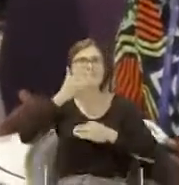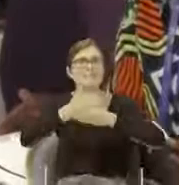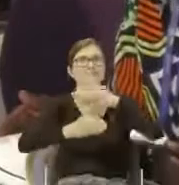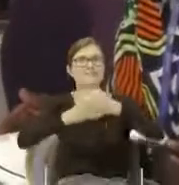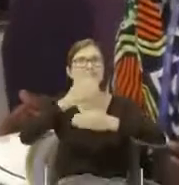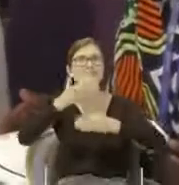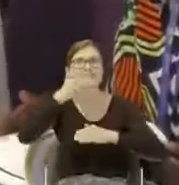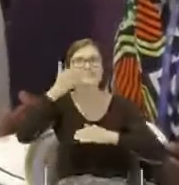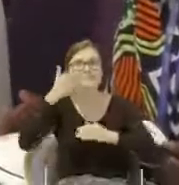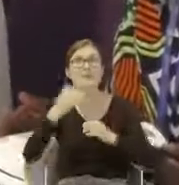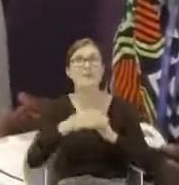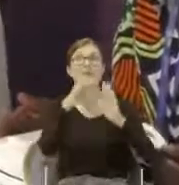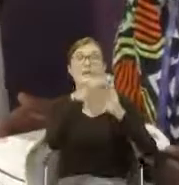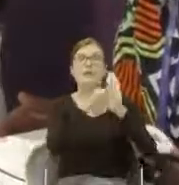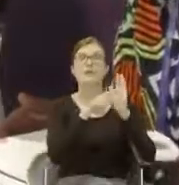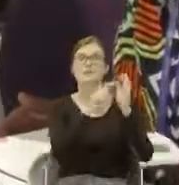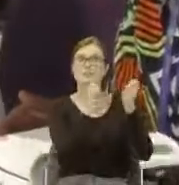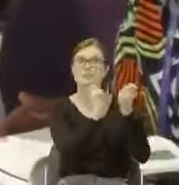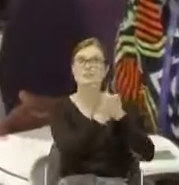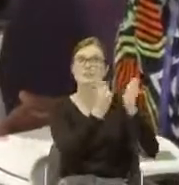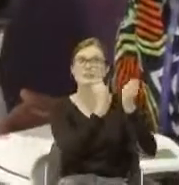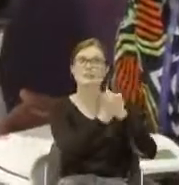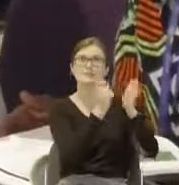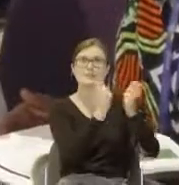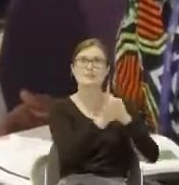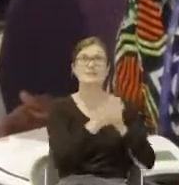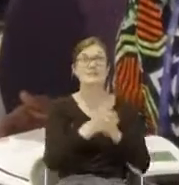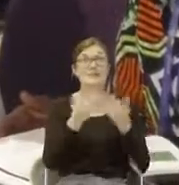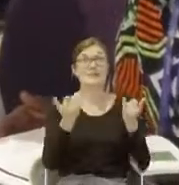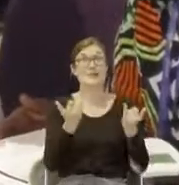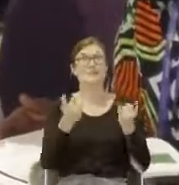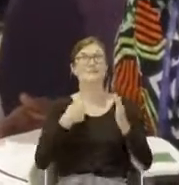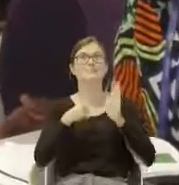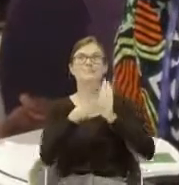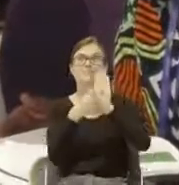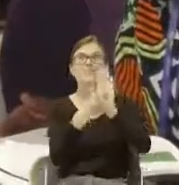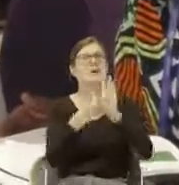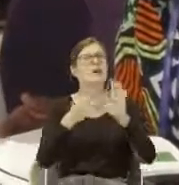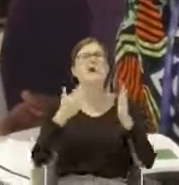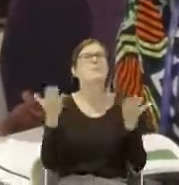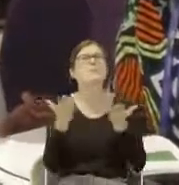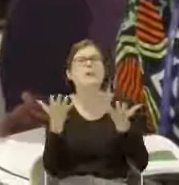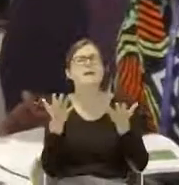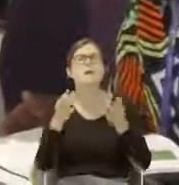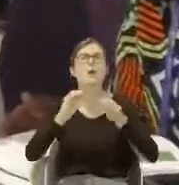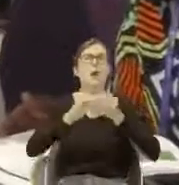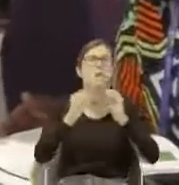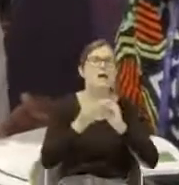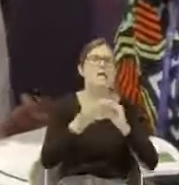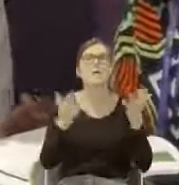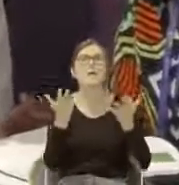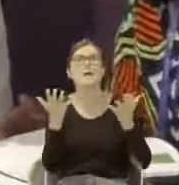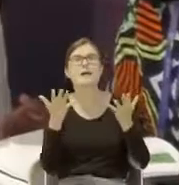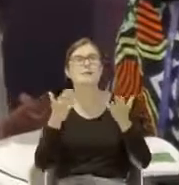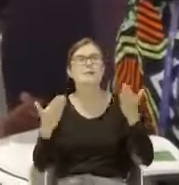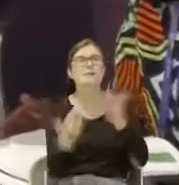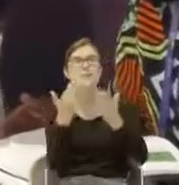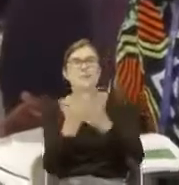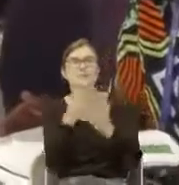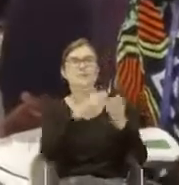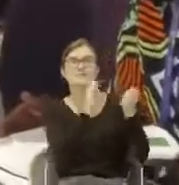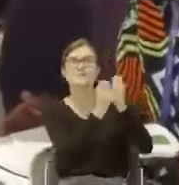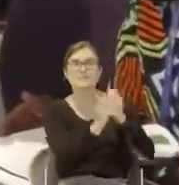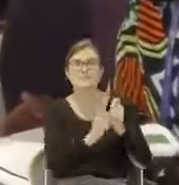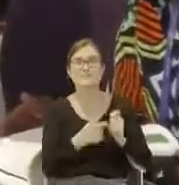challenges. I am very pleased to invite Her Excellency, the Executive Director of